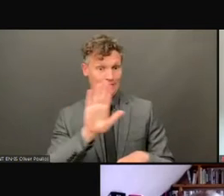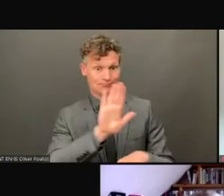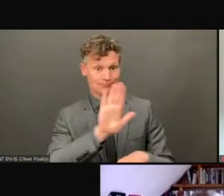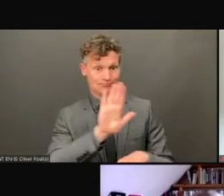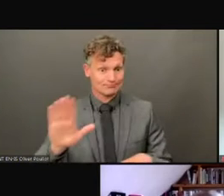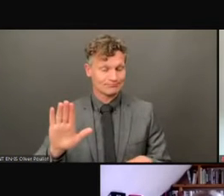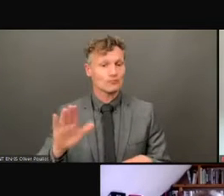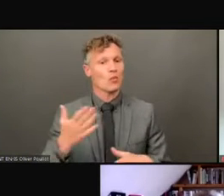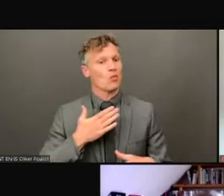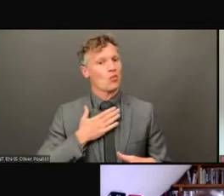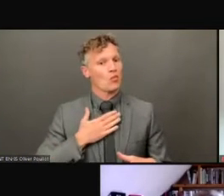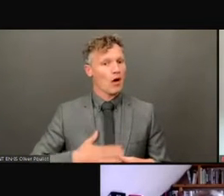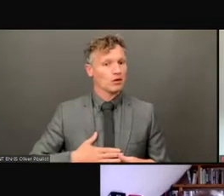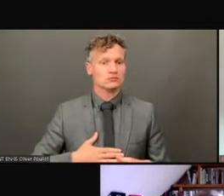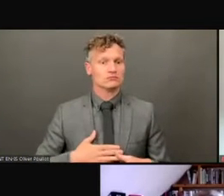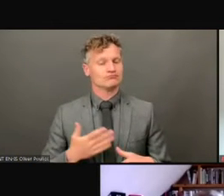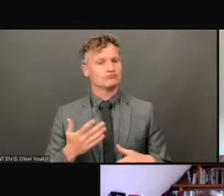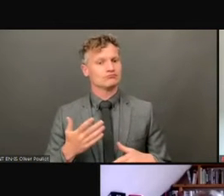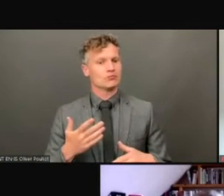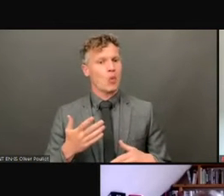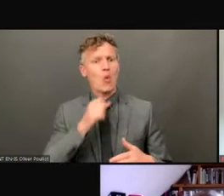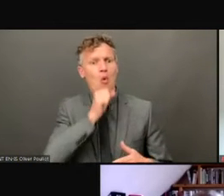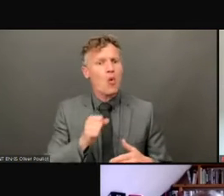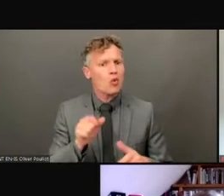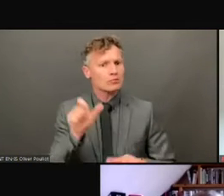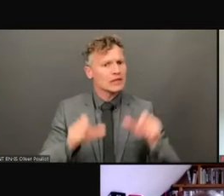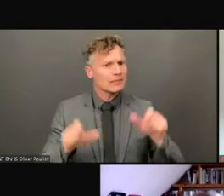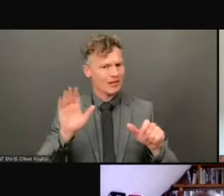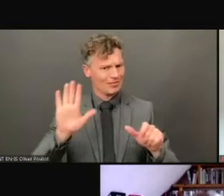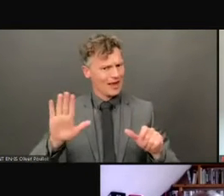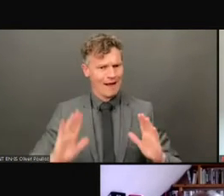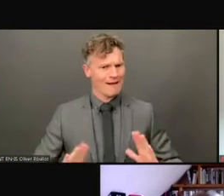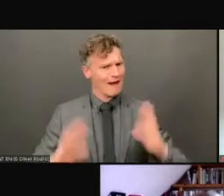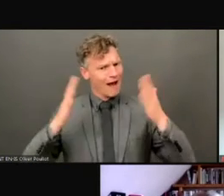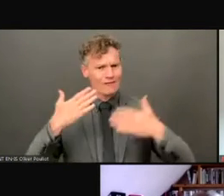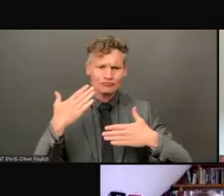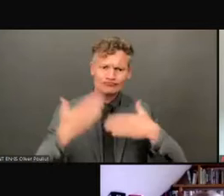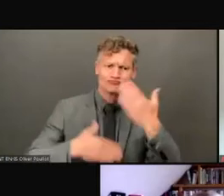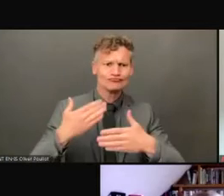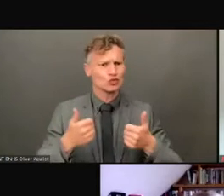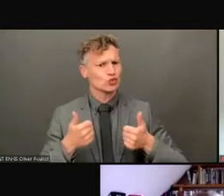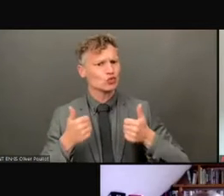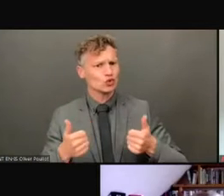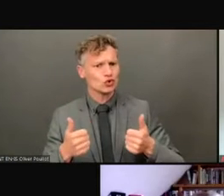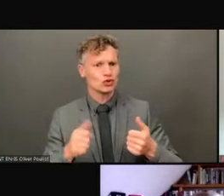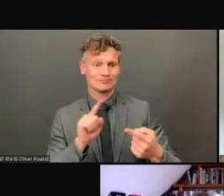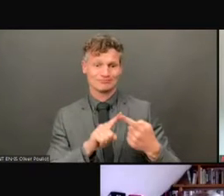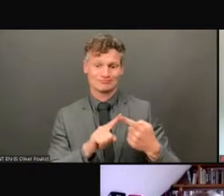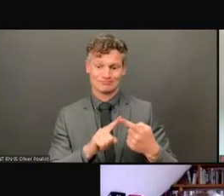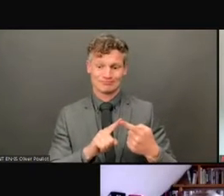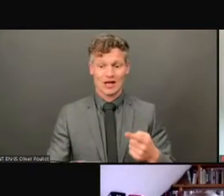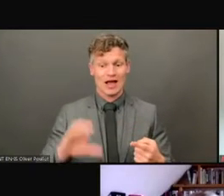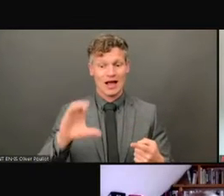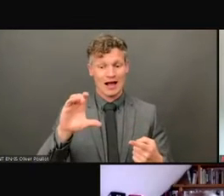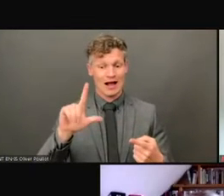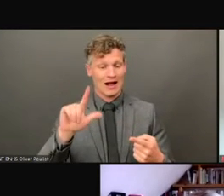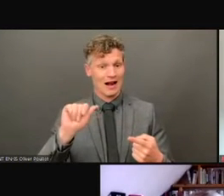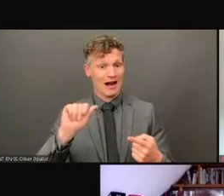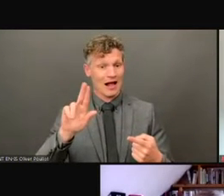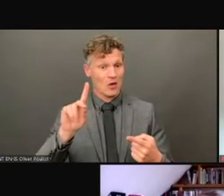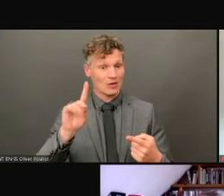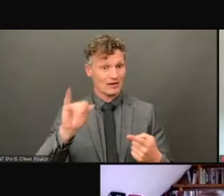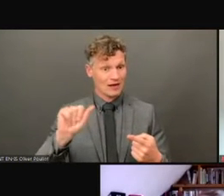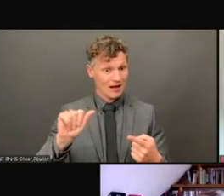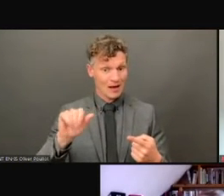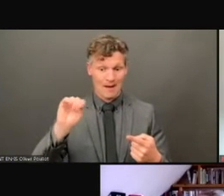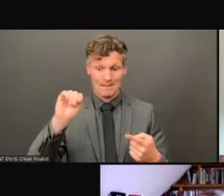Ms. Claudia Mahler, and the Special Rapporteur on the rights of persons with disabilities, Mr. Gerard Quinn. I thank you and wish you a